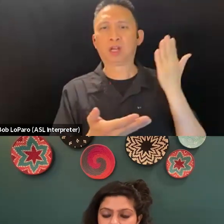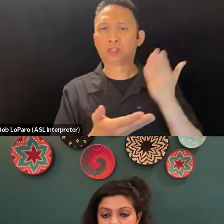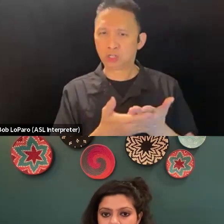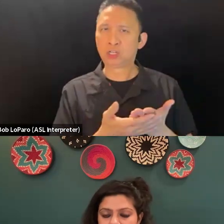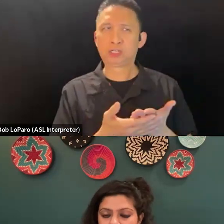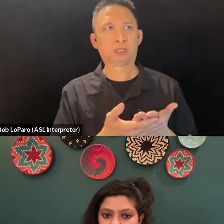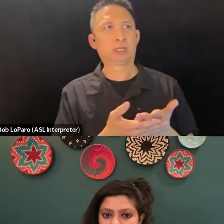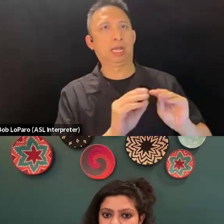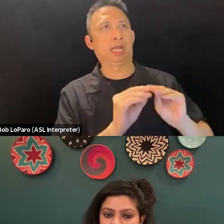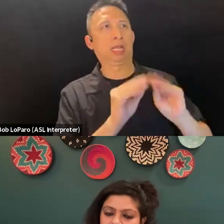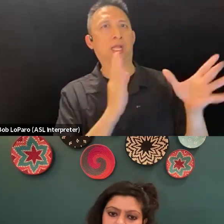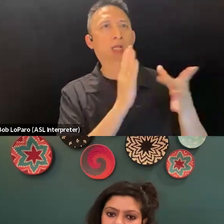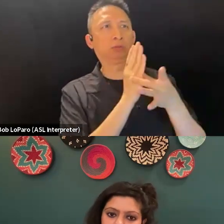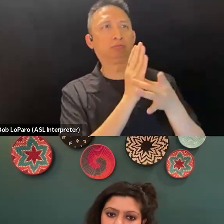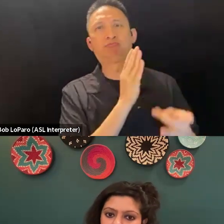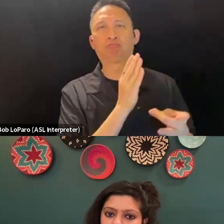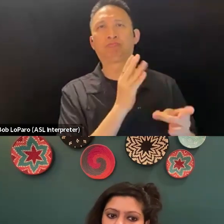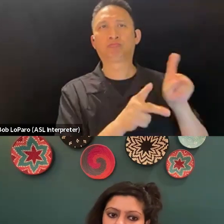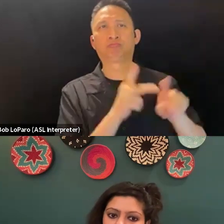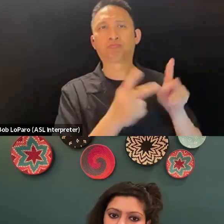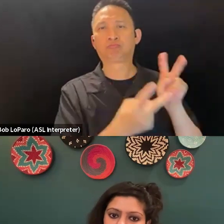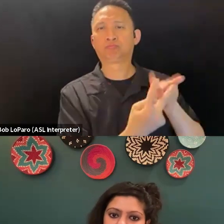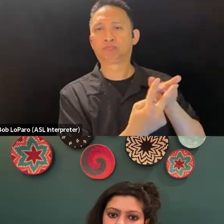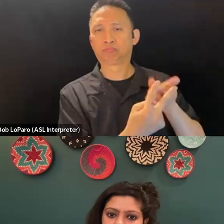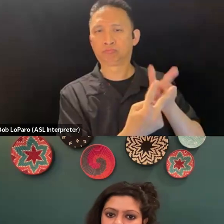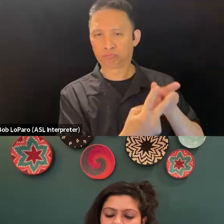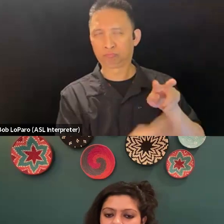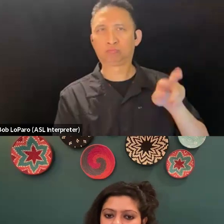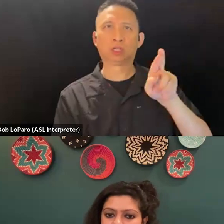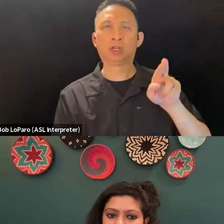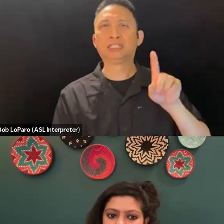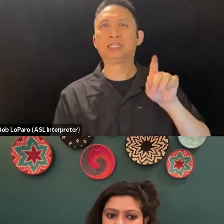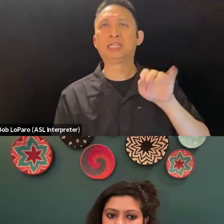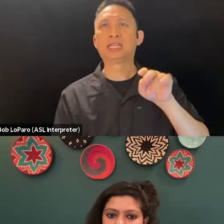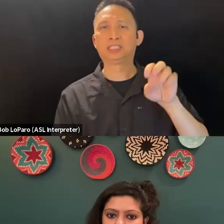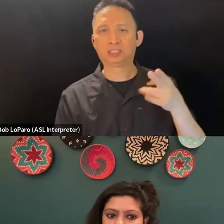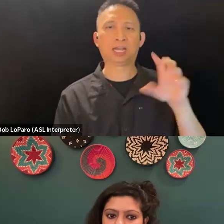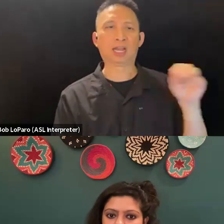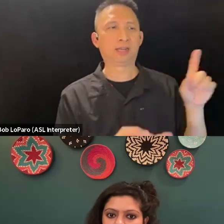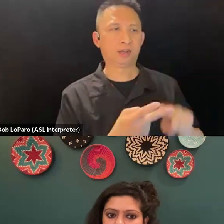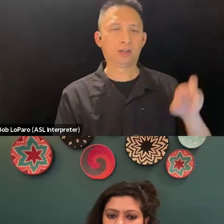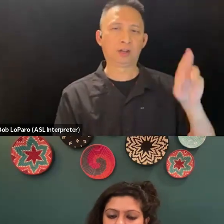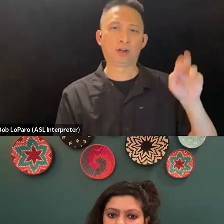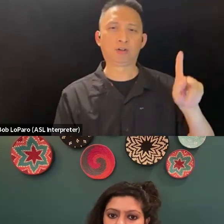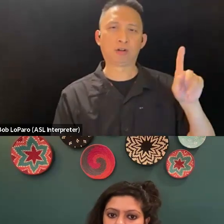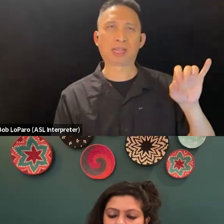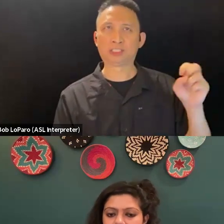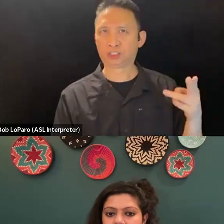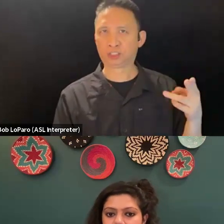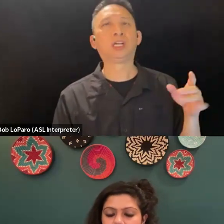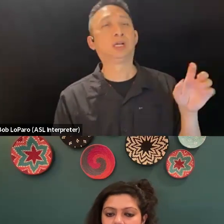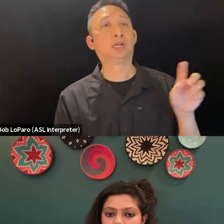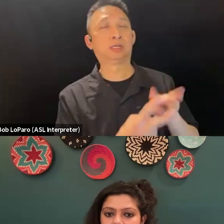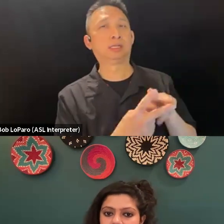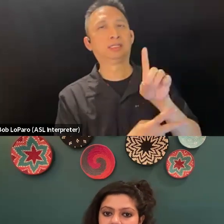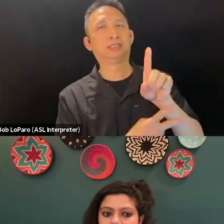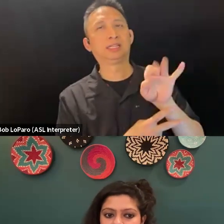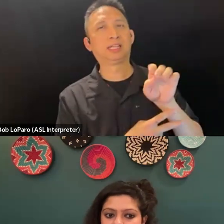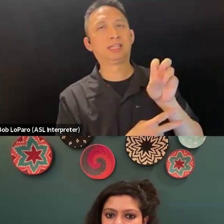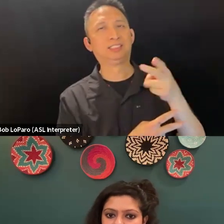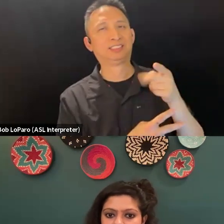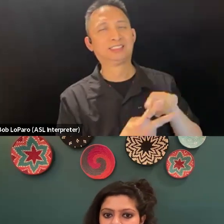also okay. Like I know this goes against the grain of everything that we often talk about, is to not have a super universal,